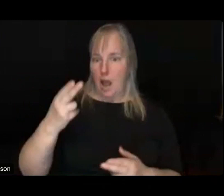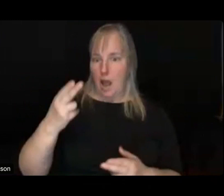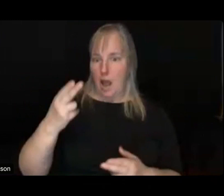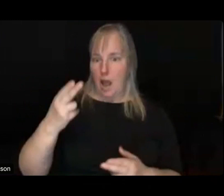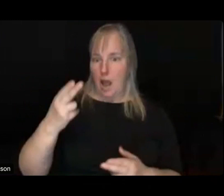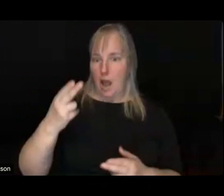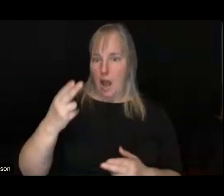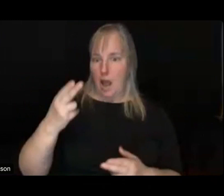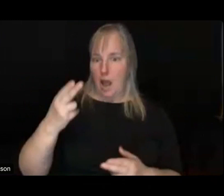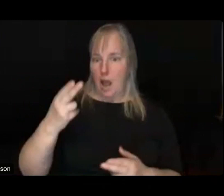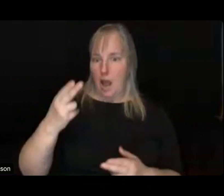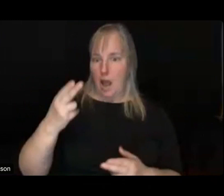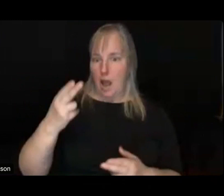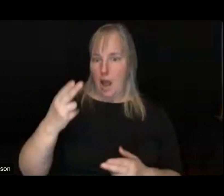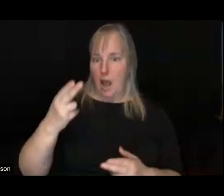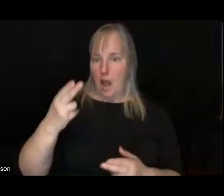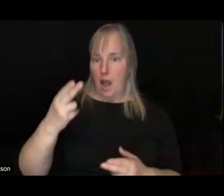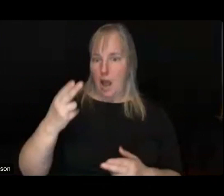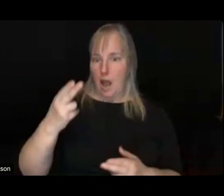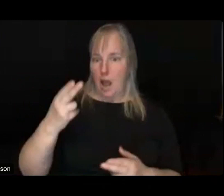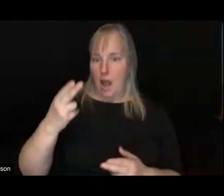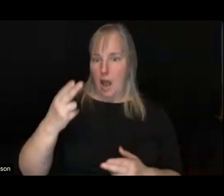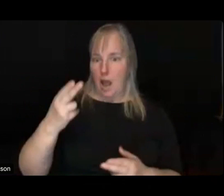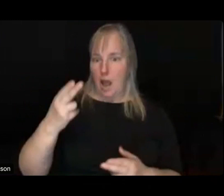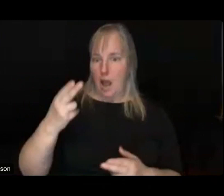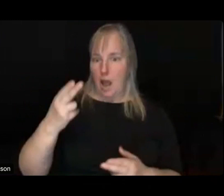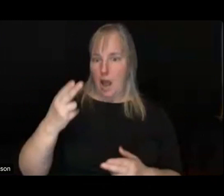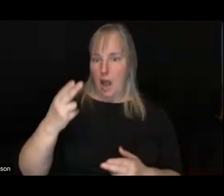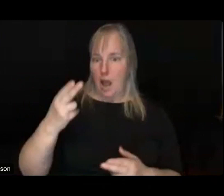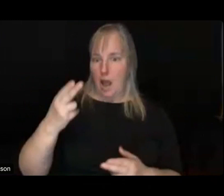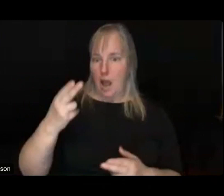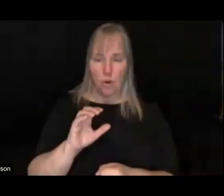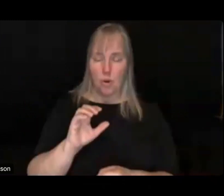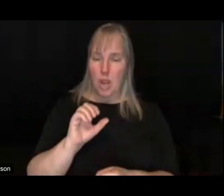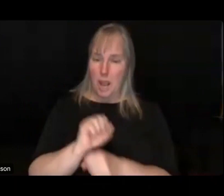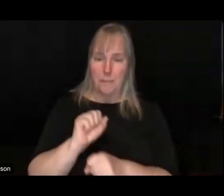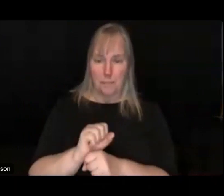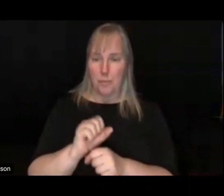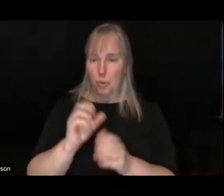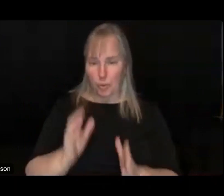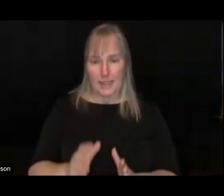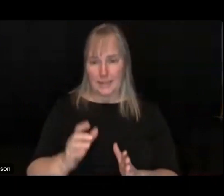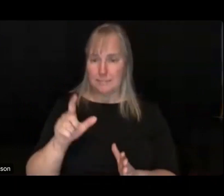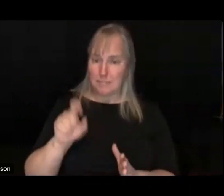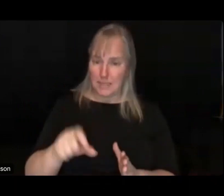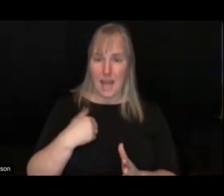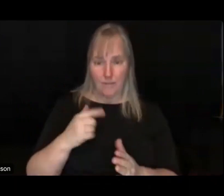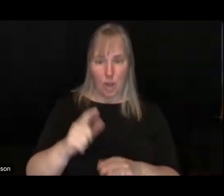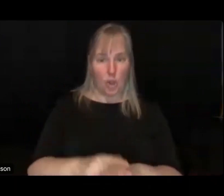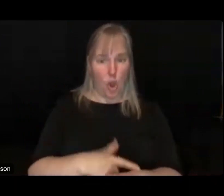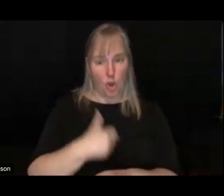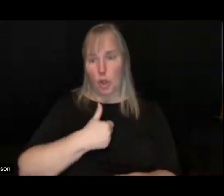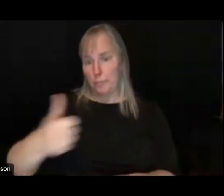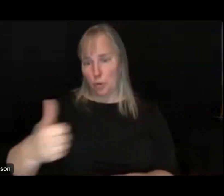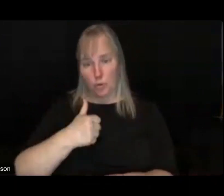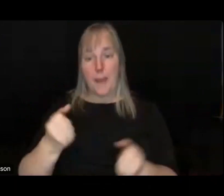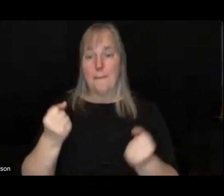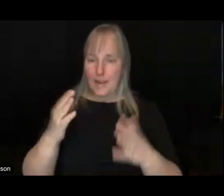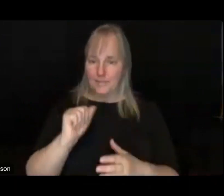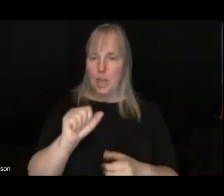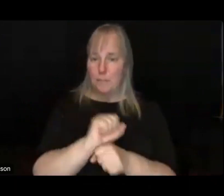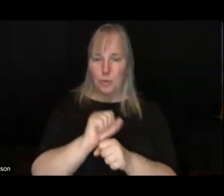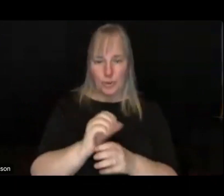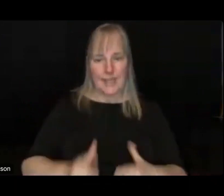it makes their employees often have to have a longer commute. Many of their employees live outside of Howard County,